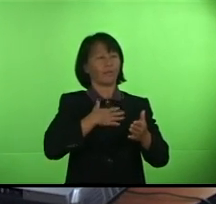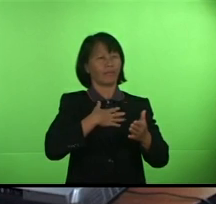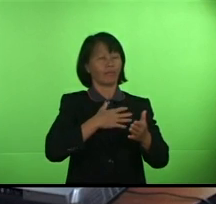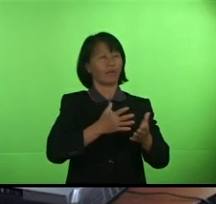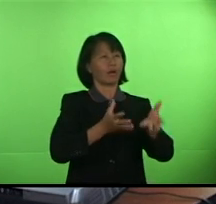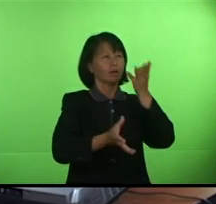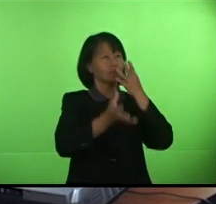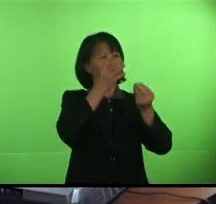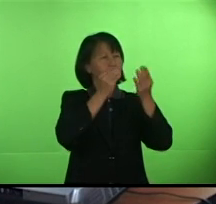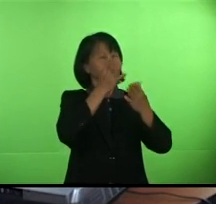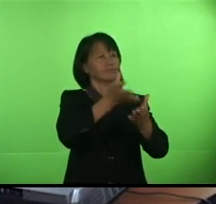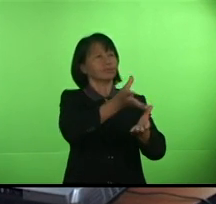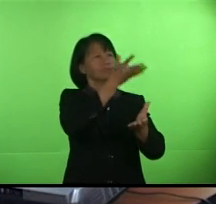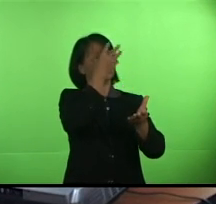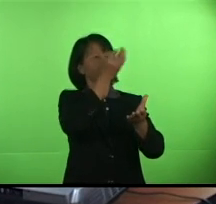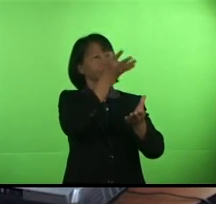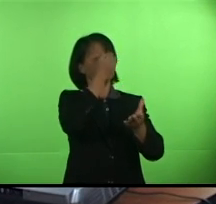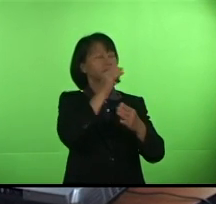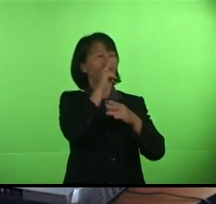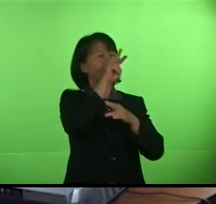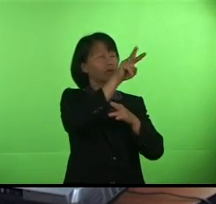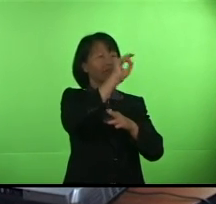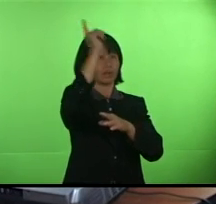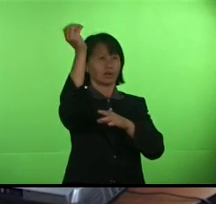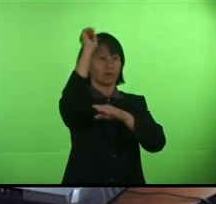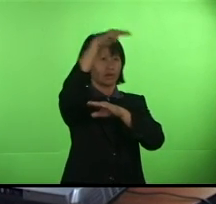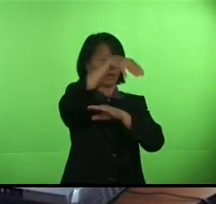the meaning that I had gained watching the sunset.